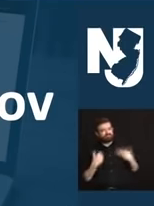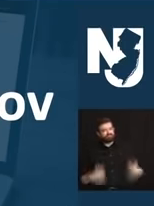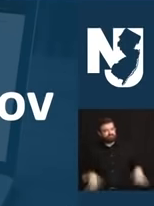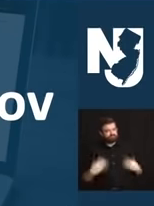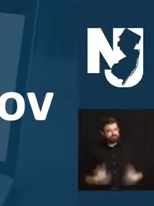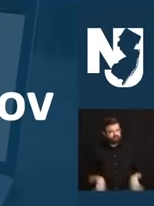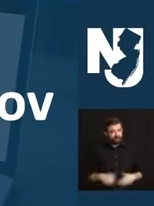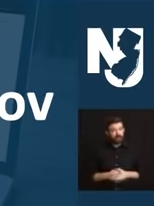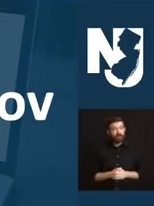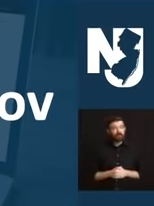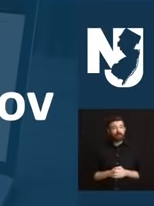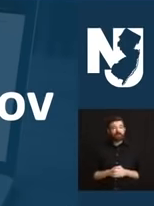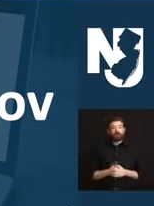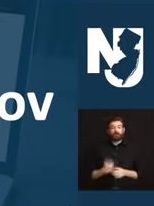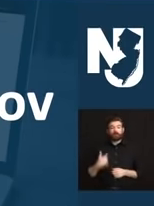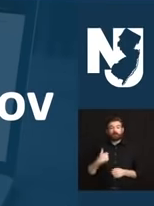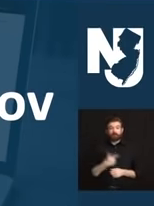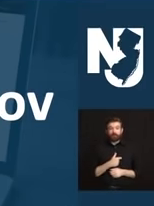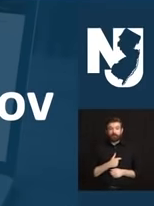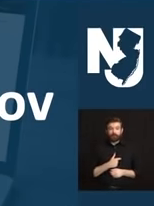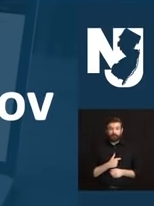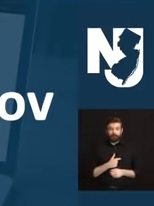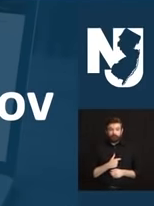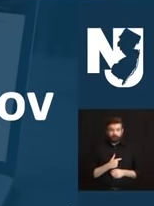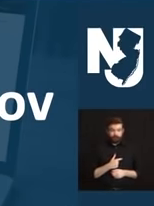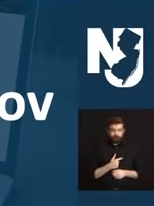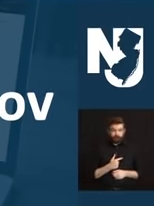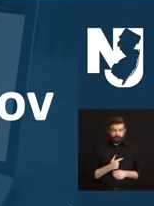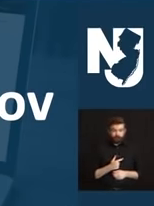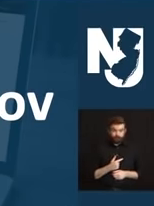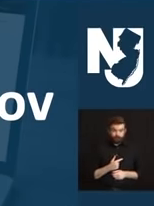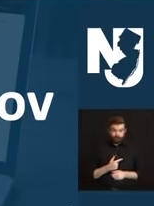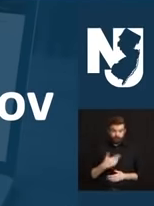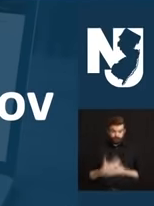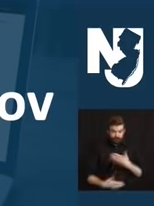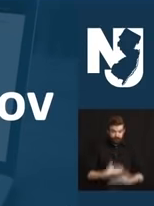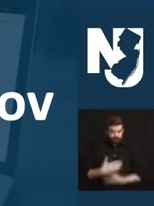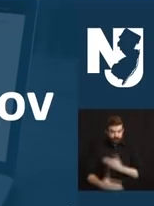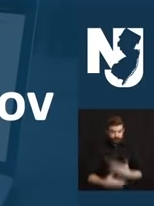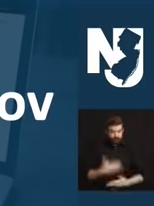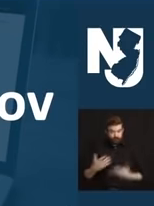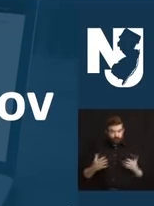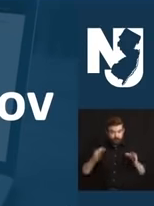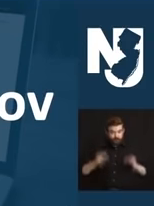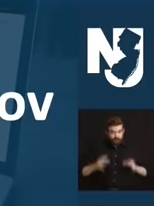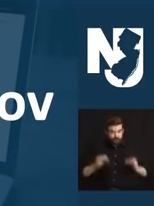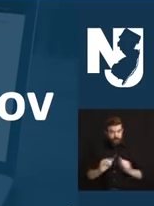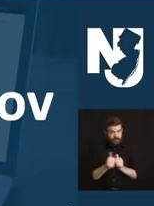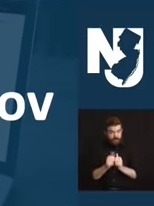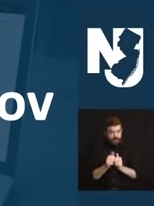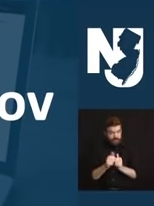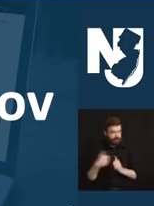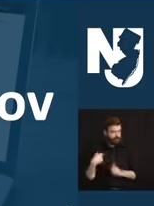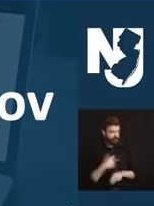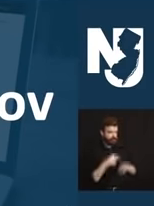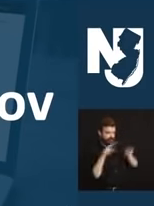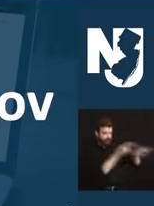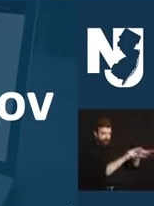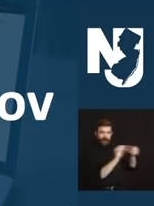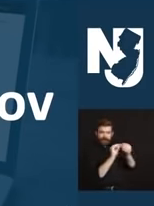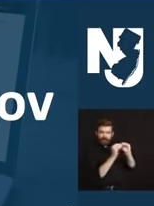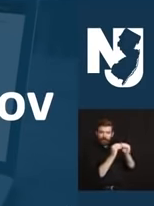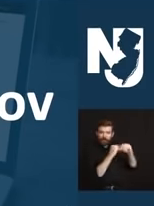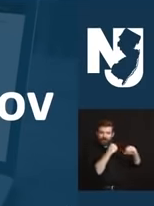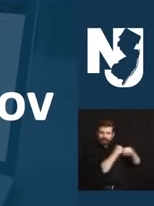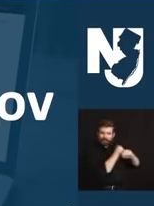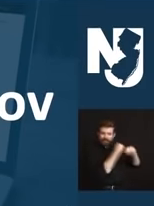by the data we continue to track as we keep fighting COVID-19, and the way we take personal responsibility for how